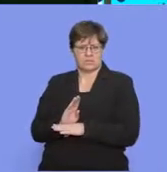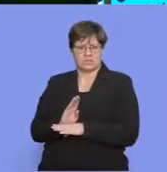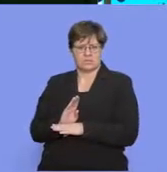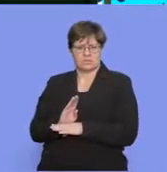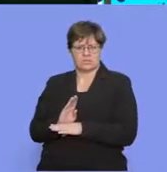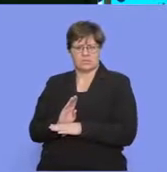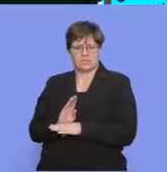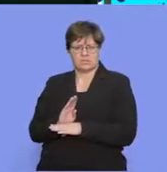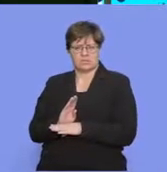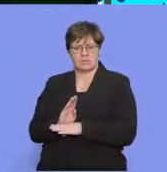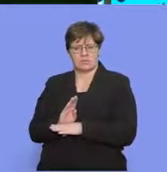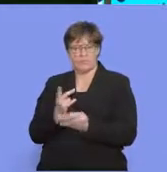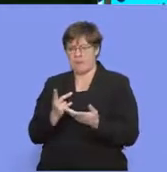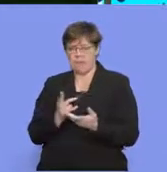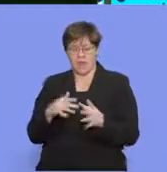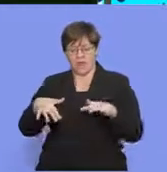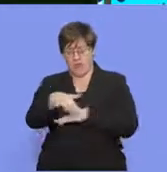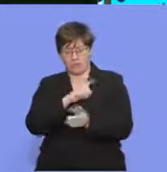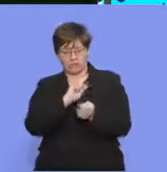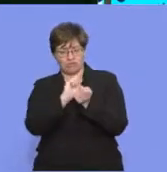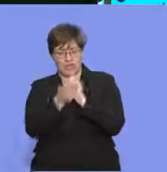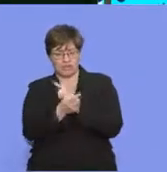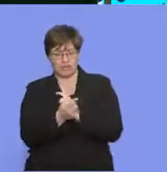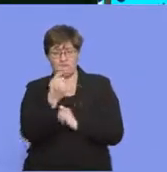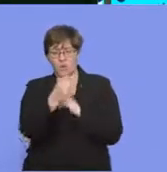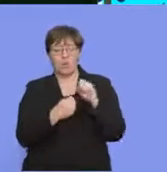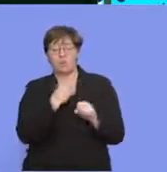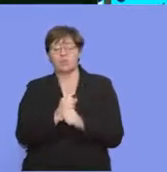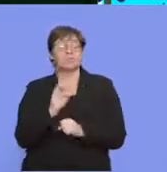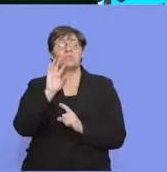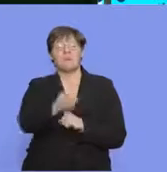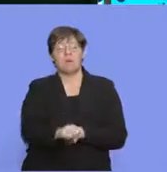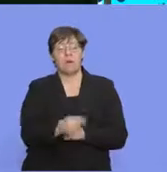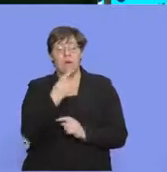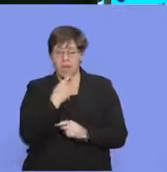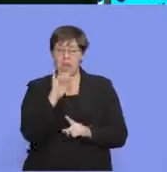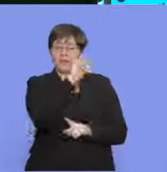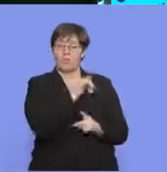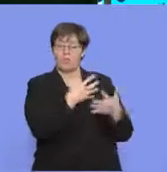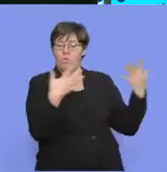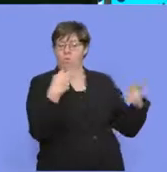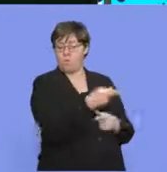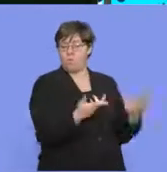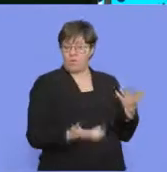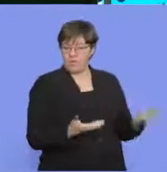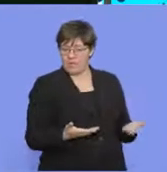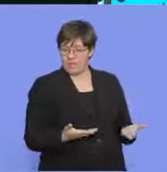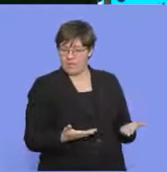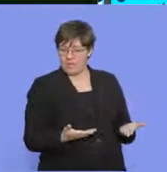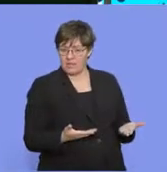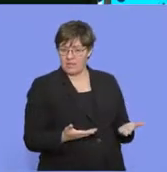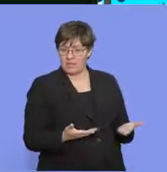then conditions might change. And in a couple of years, we find we've got actually yellow butterflies. And